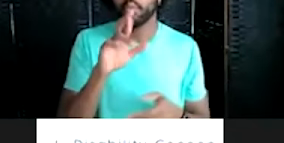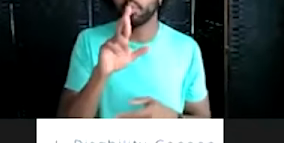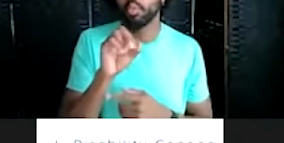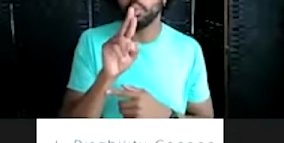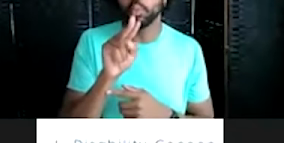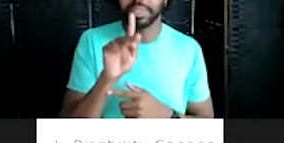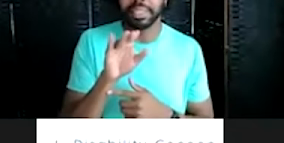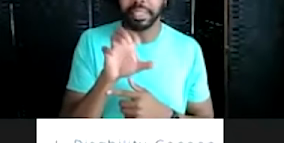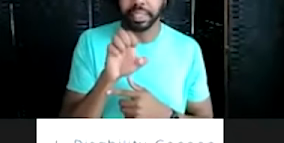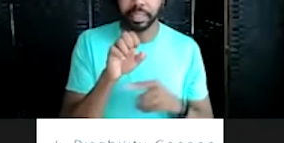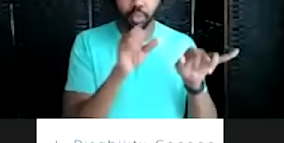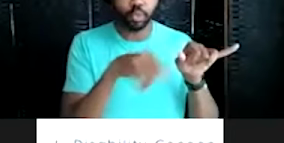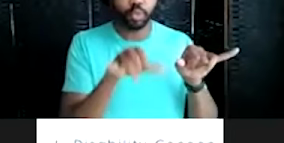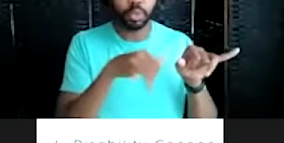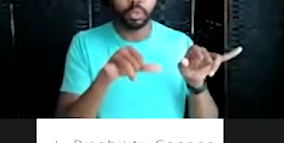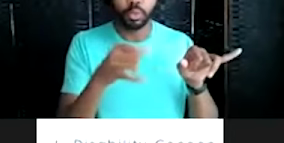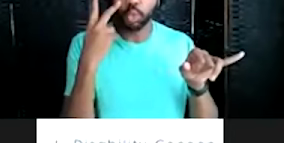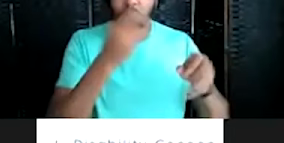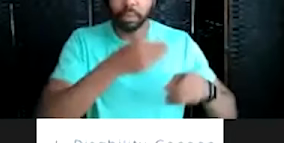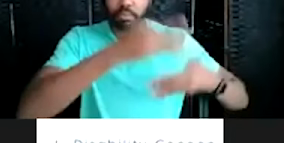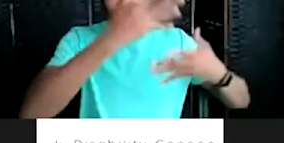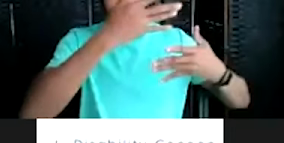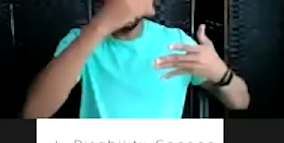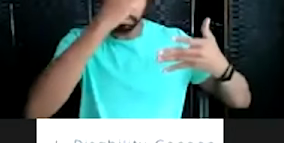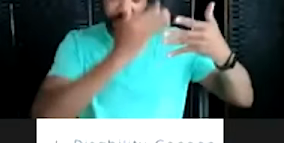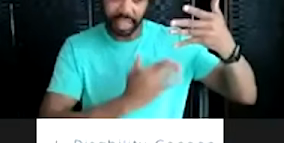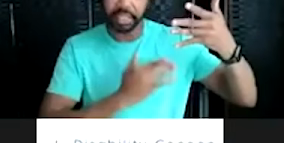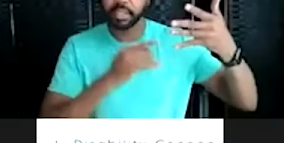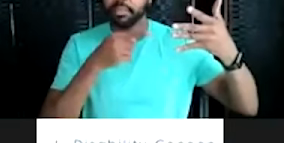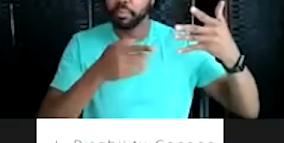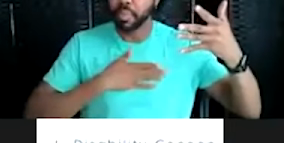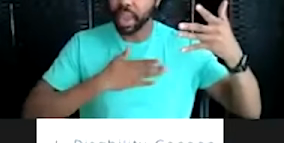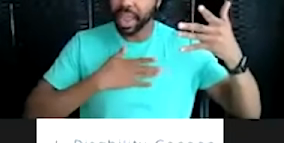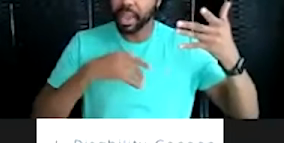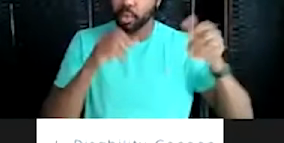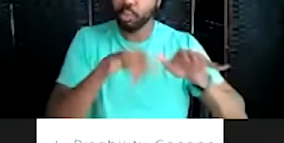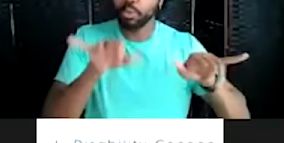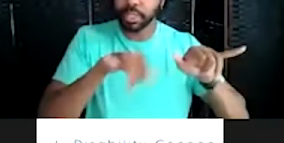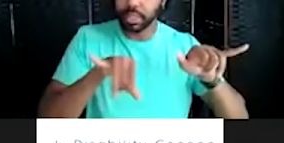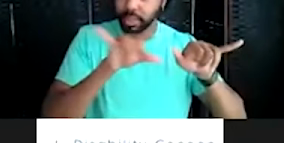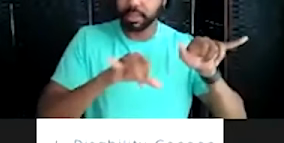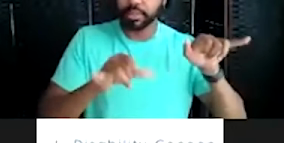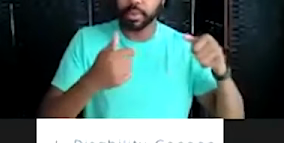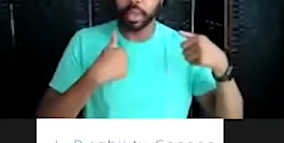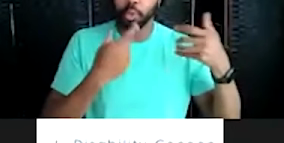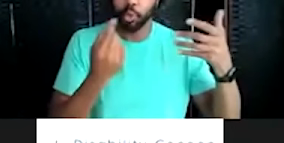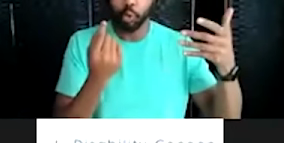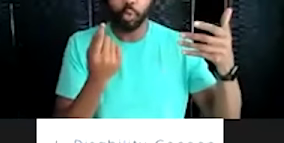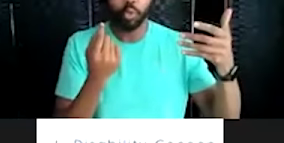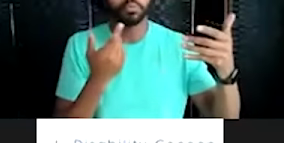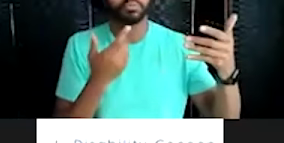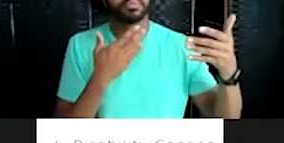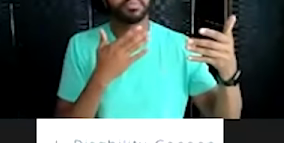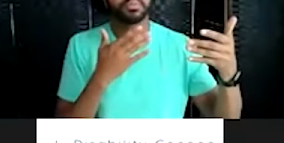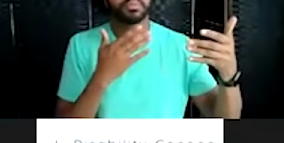and here you see a list of the routines that I have. So I'm just going to